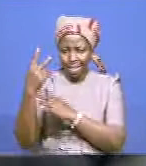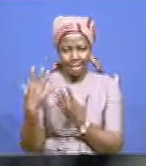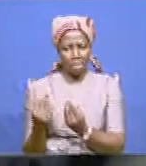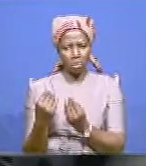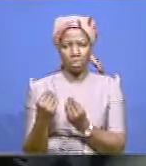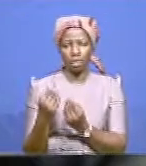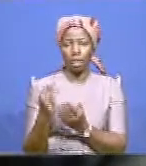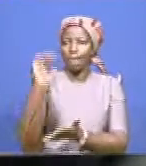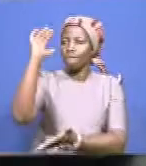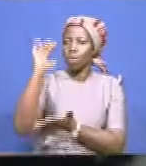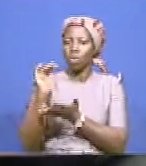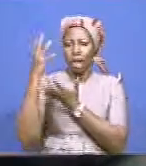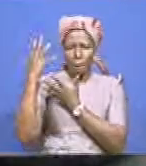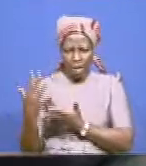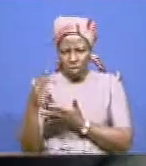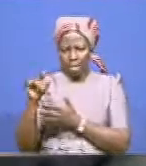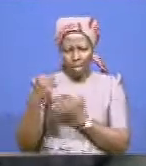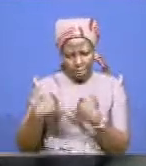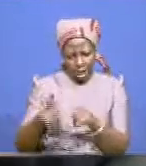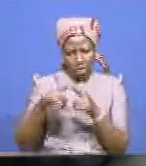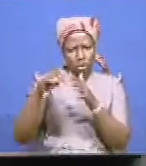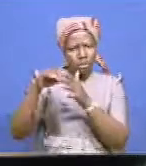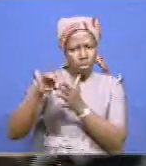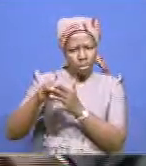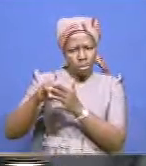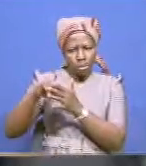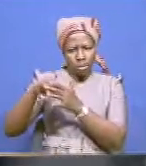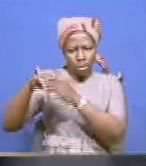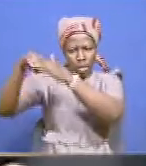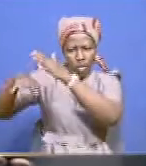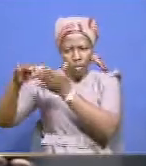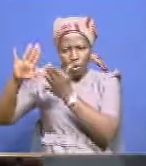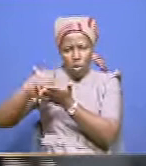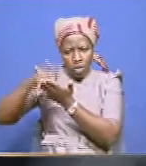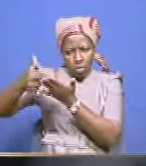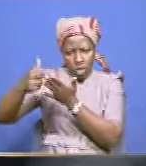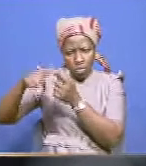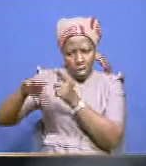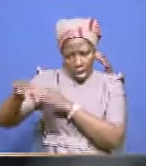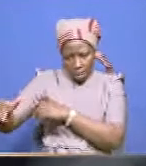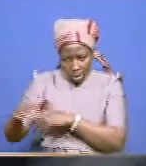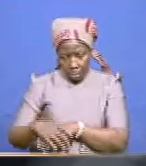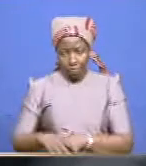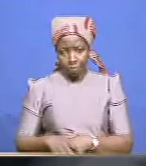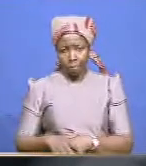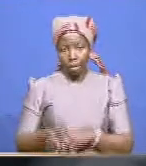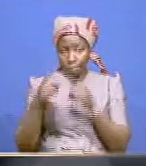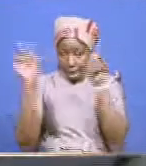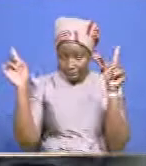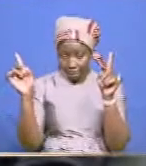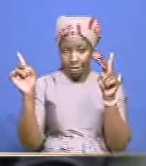Punguza Muzigo is trying to devolve more resources to the counties in a nutshell. However, it